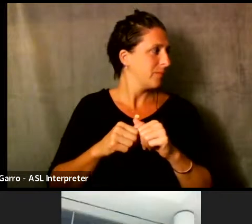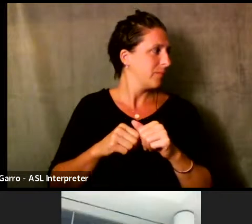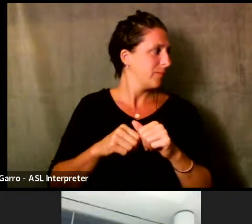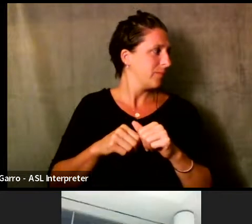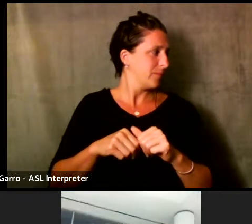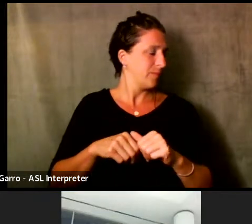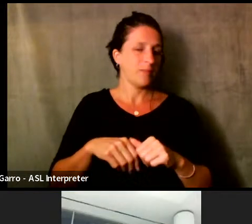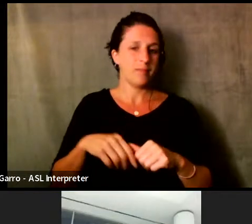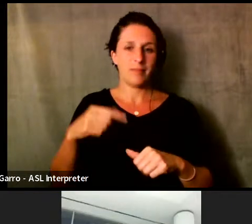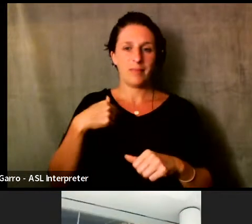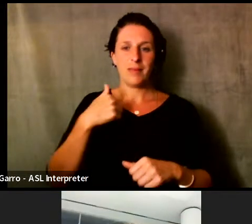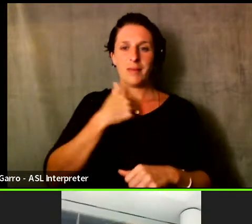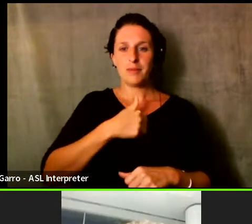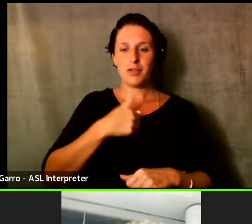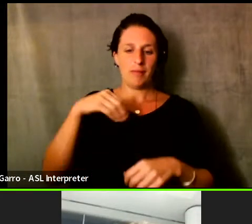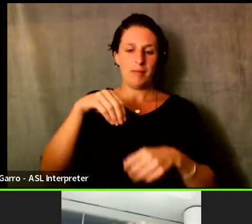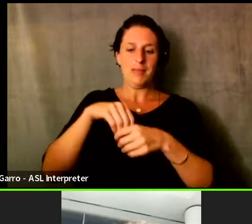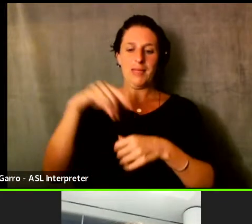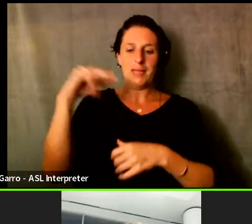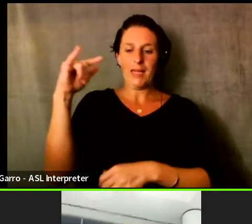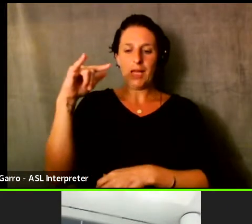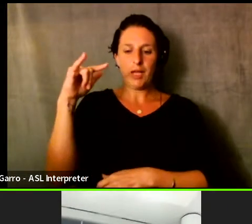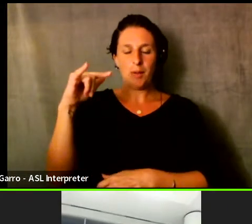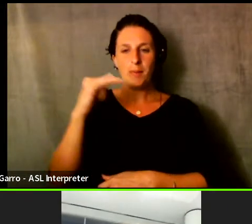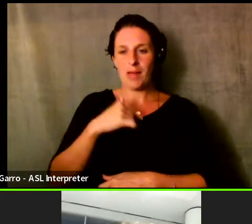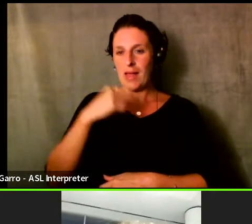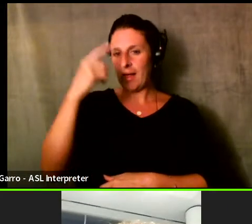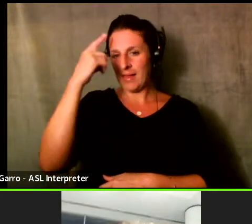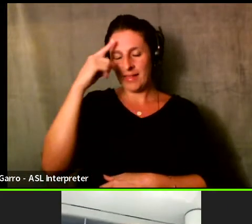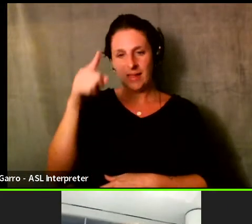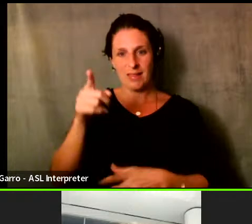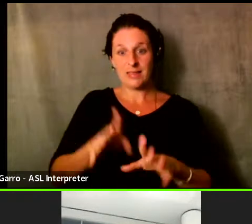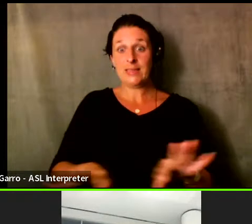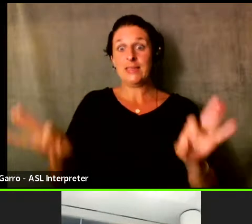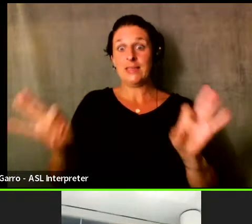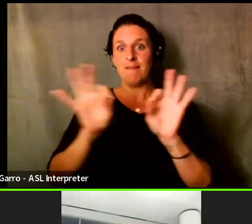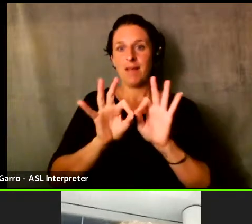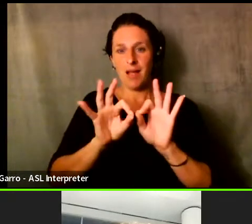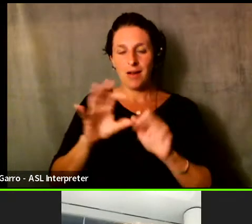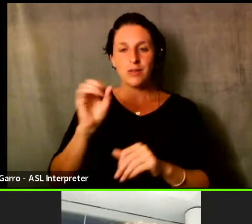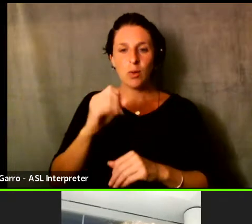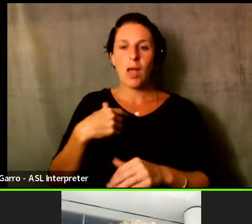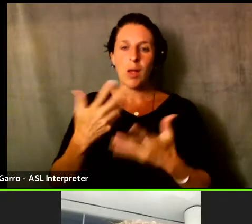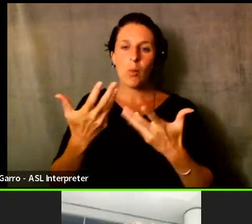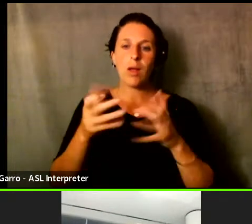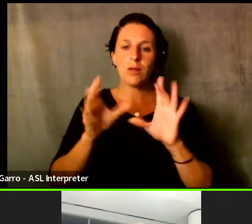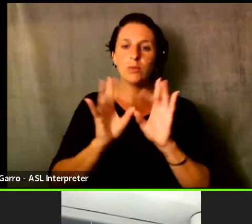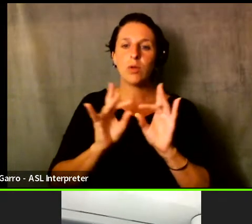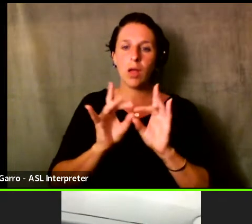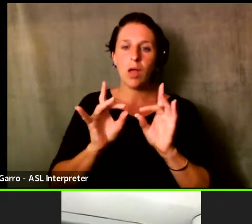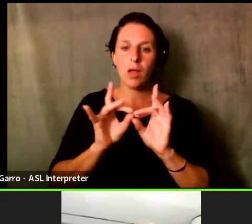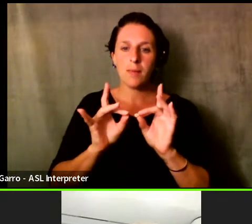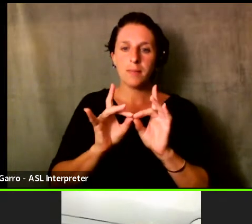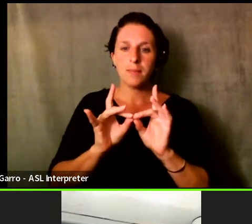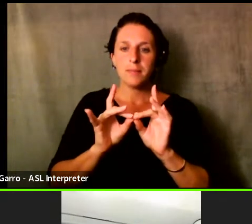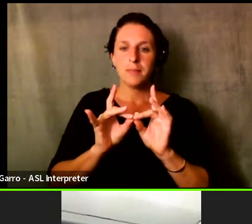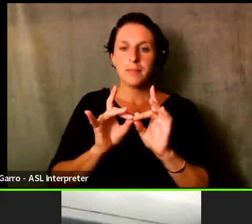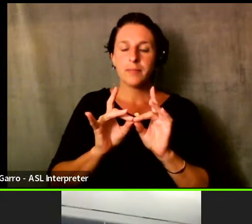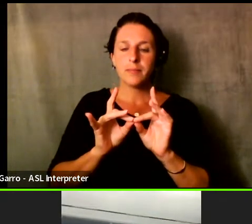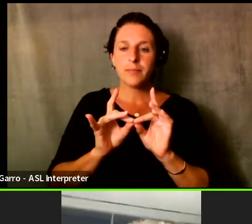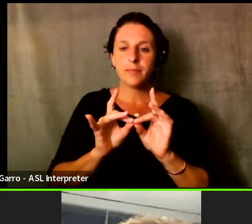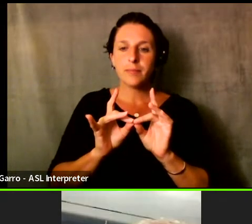I'm so sorry. I'm at an airport and I just think this is vital though. So I wanted to comment on the